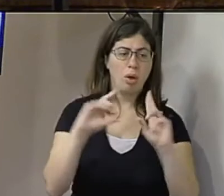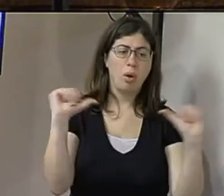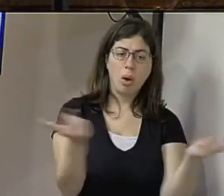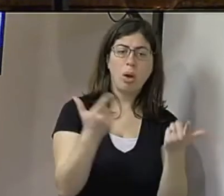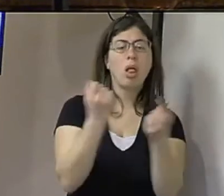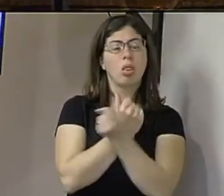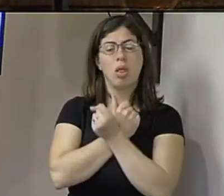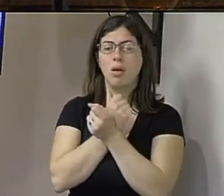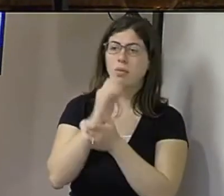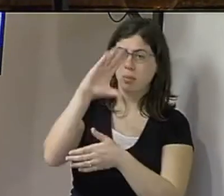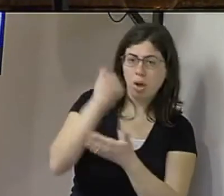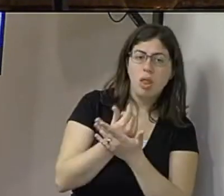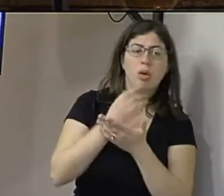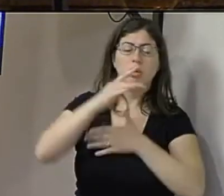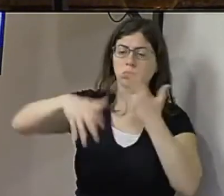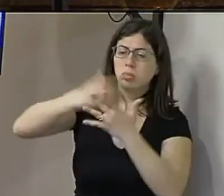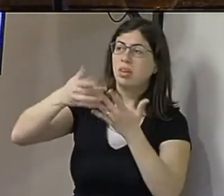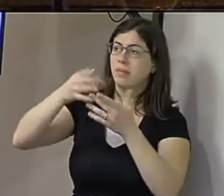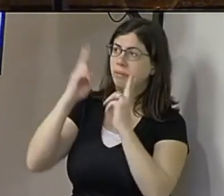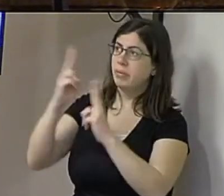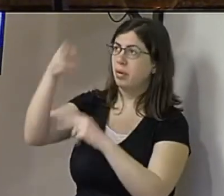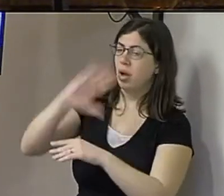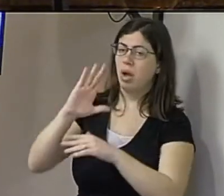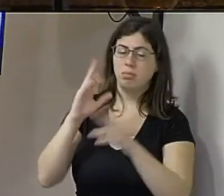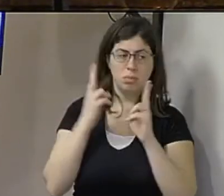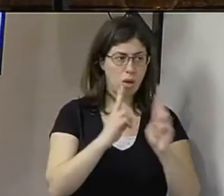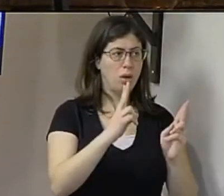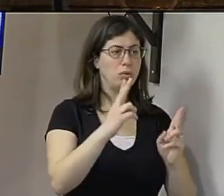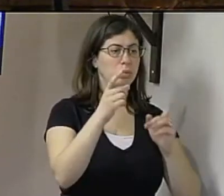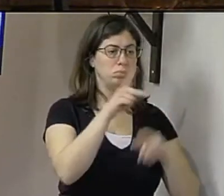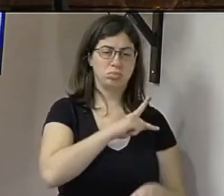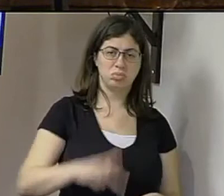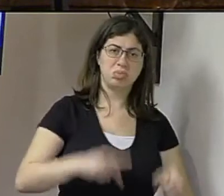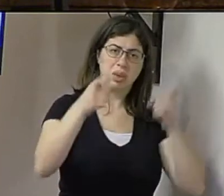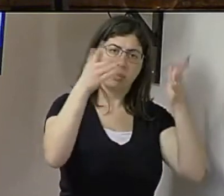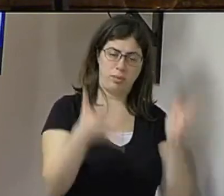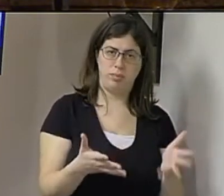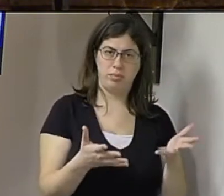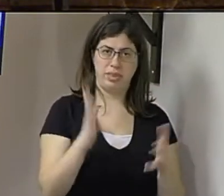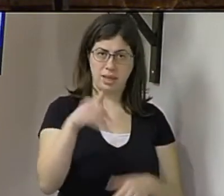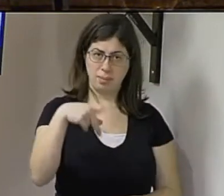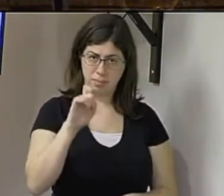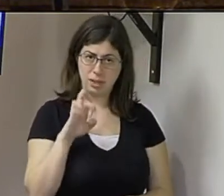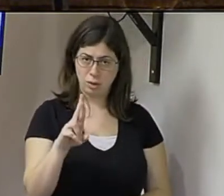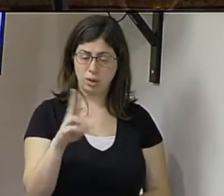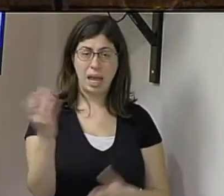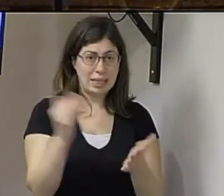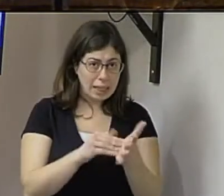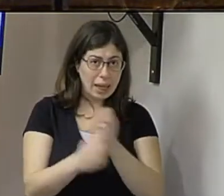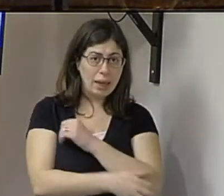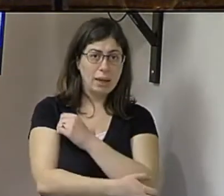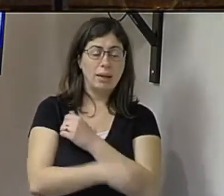love the brotherhood, fear God, honor the emperor. So that was Peter, right? Who's, again, in a time